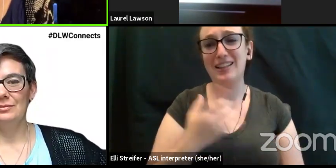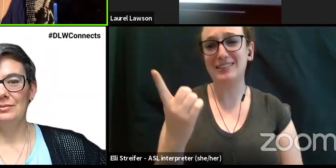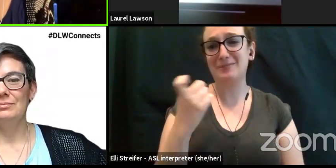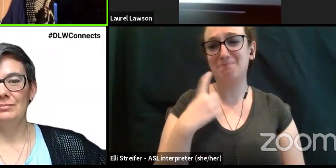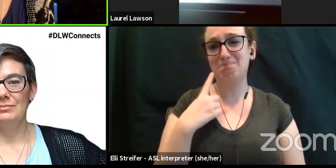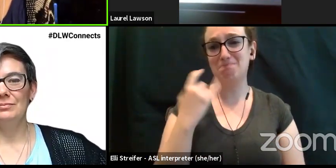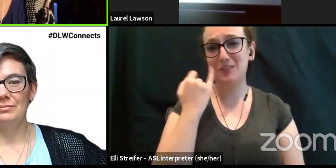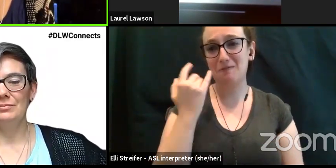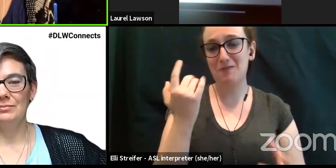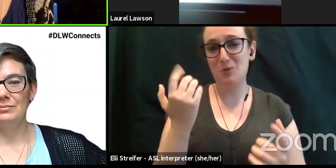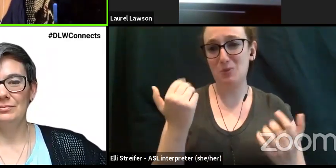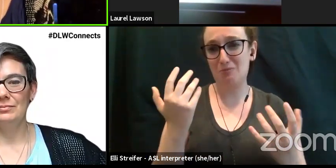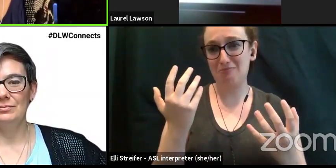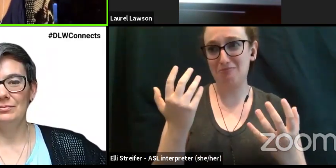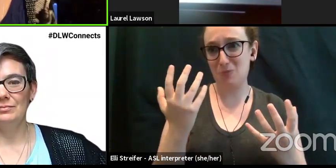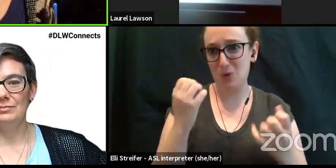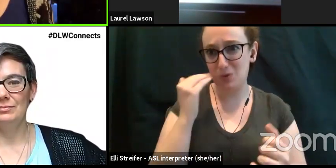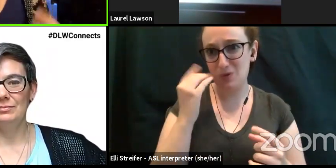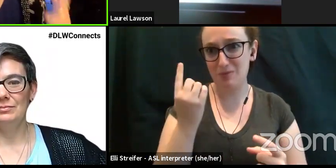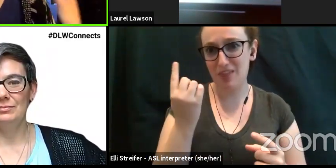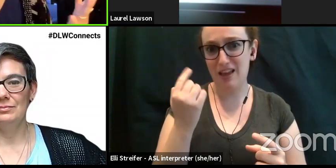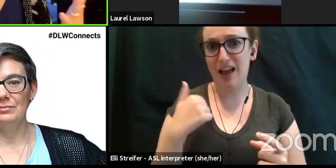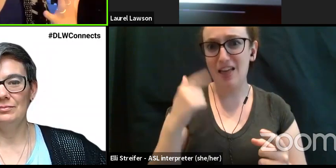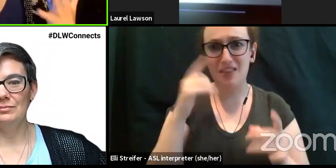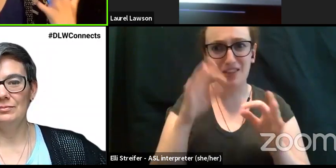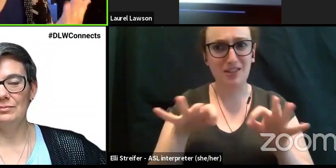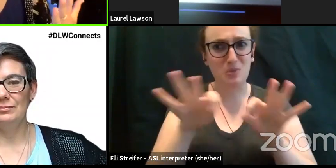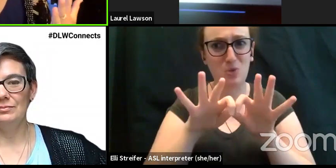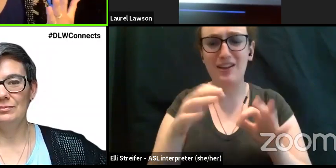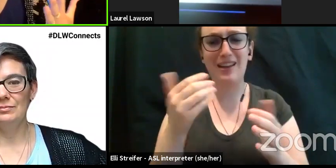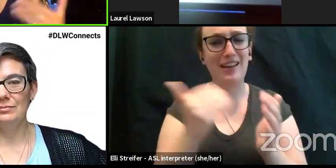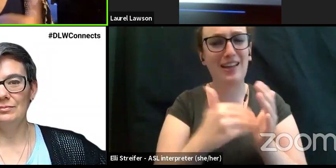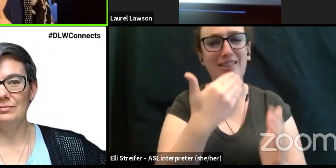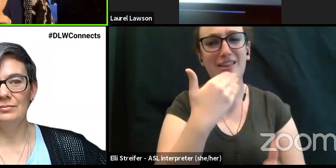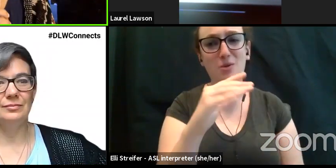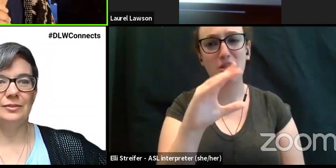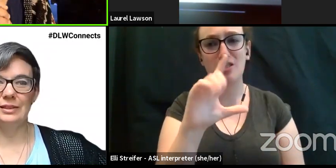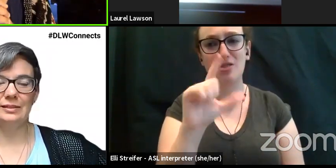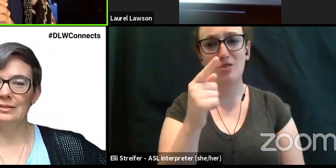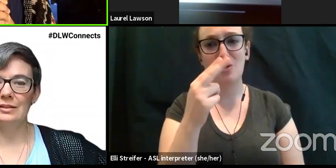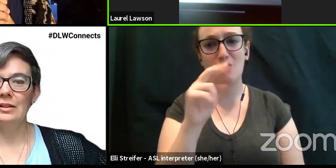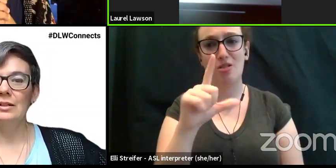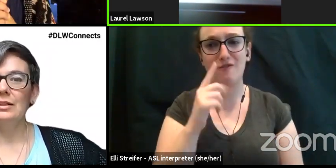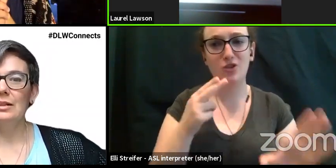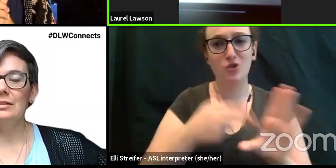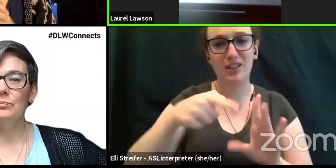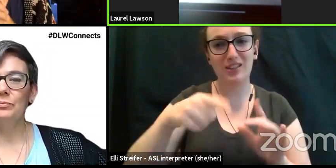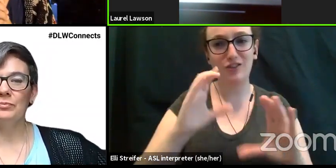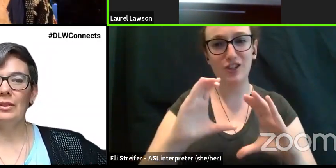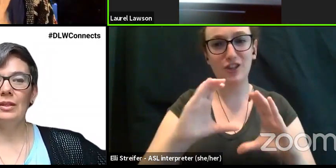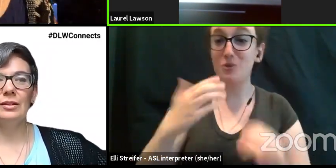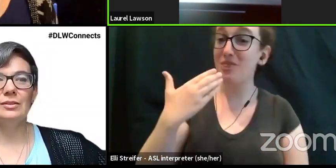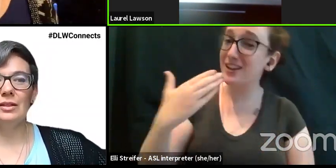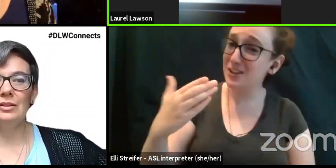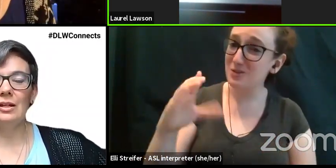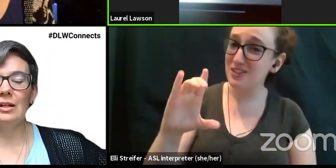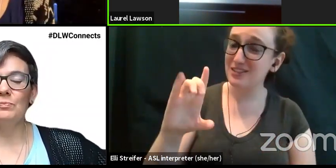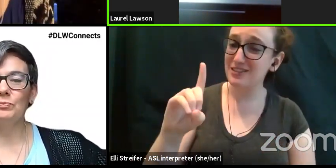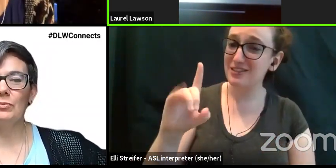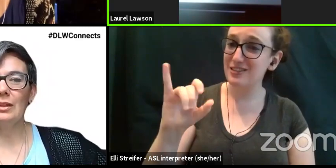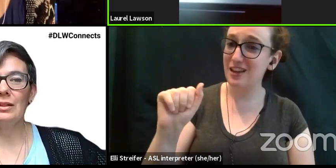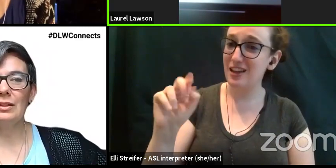there. I think this is so important, and I can't thank you enough, Laurel, for joining us. Oh, thank you, Diana. Oh.